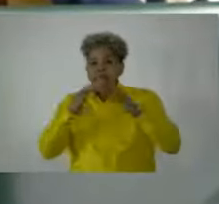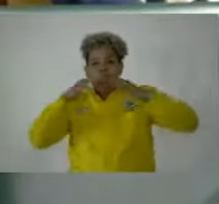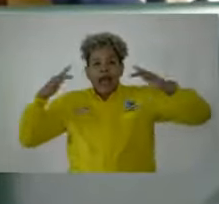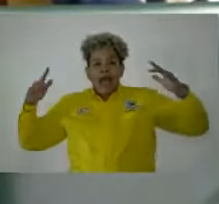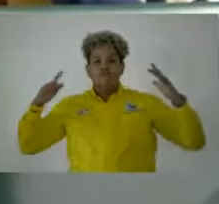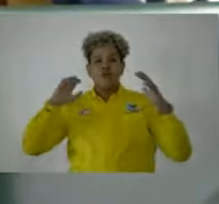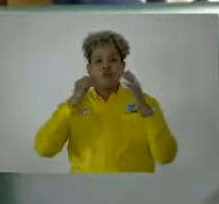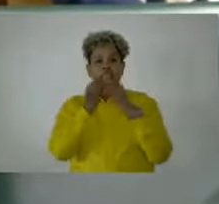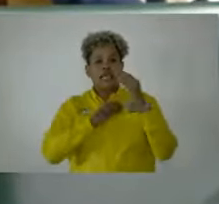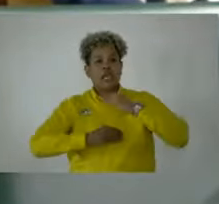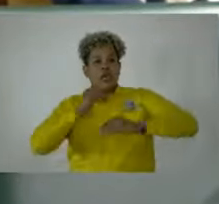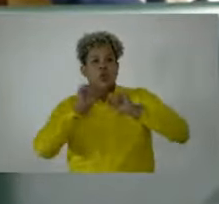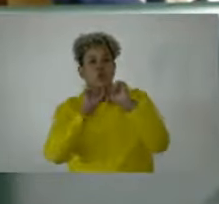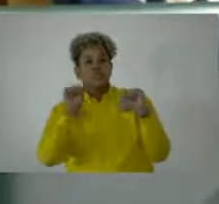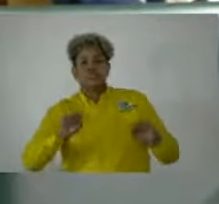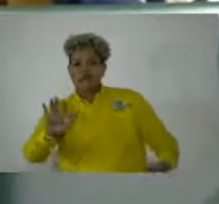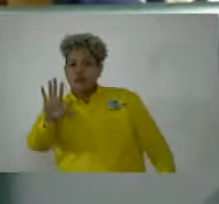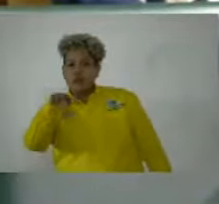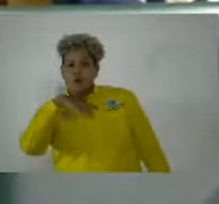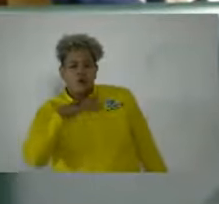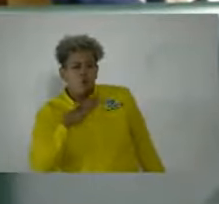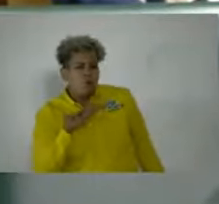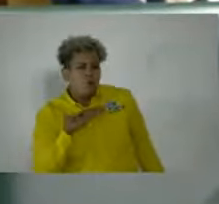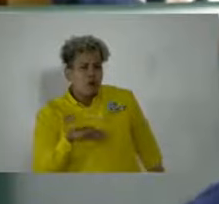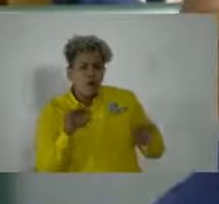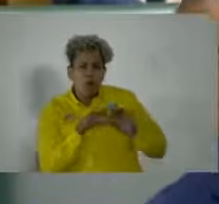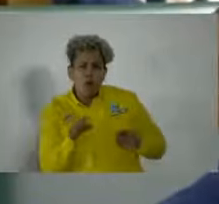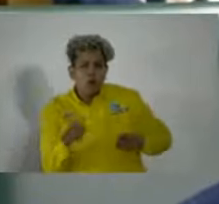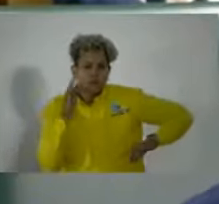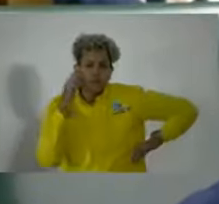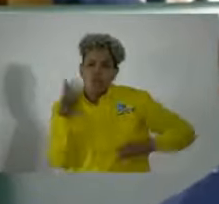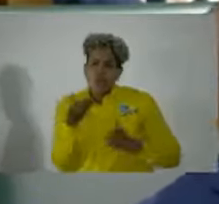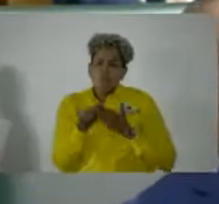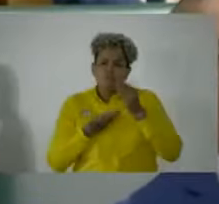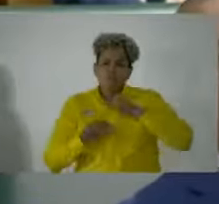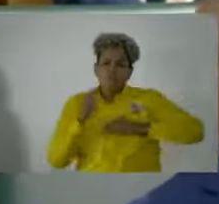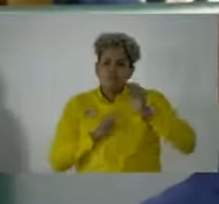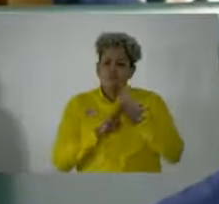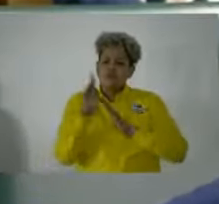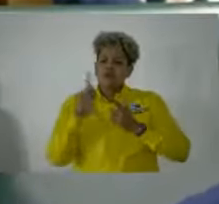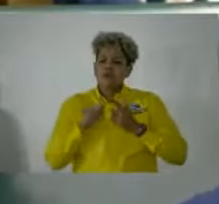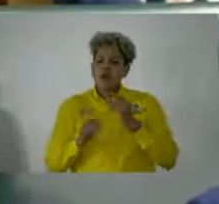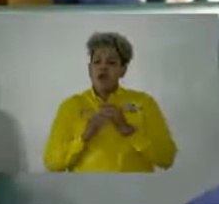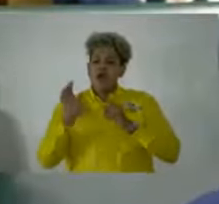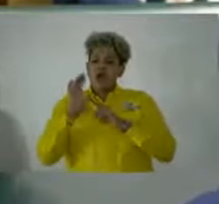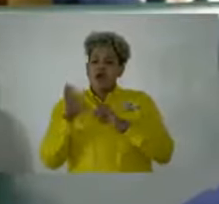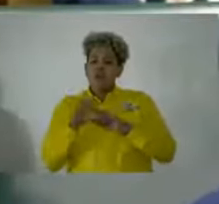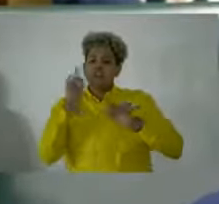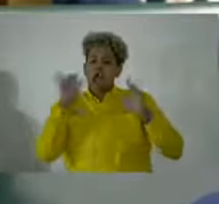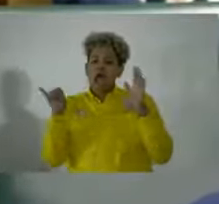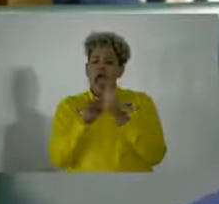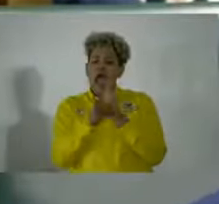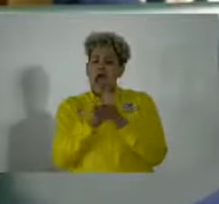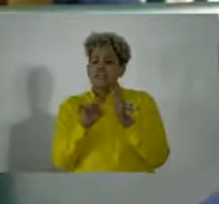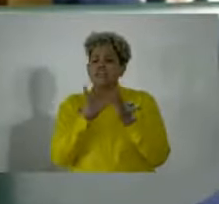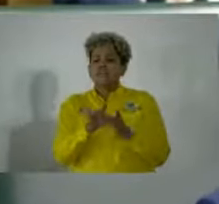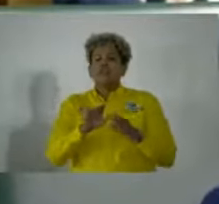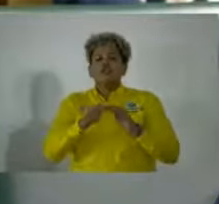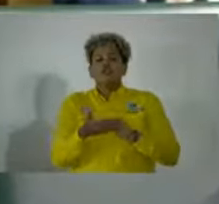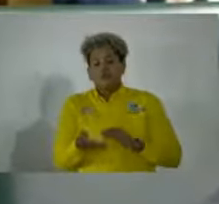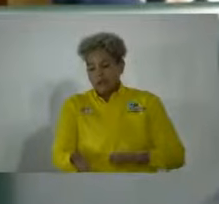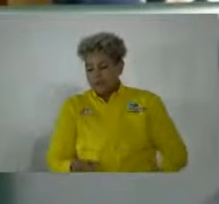diverse ecosystems is extremely important for economic development and for cultural identity in